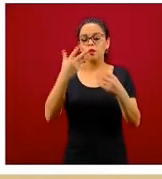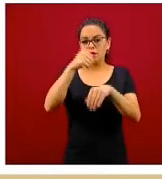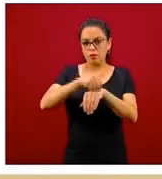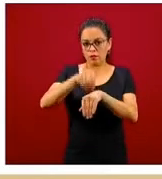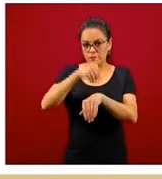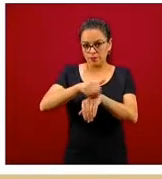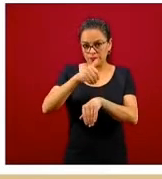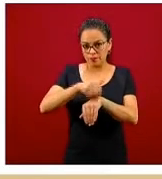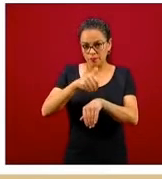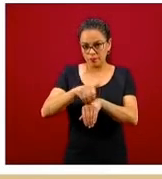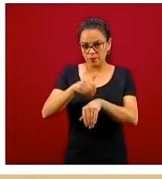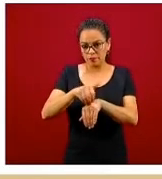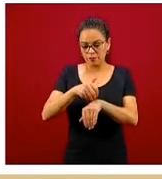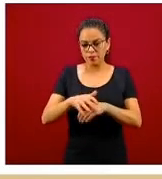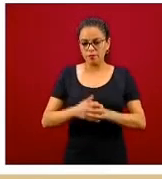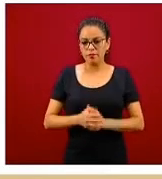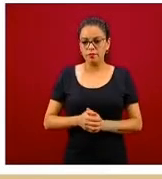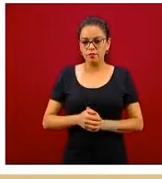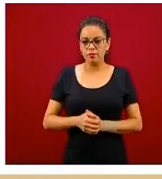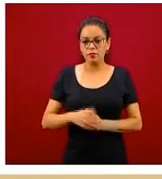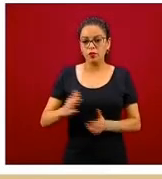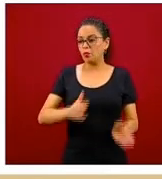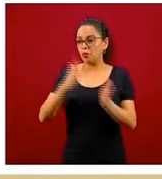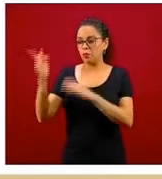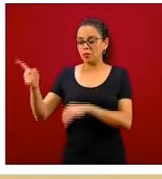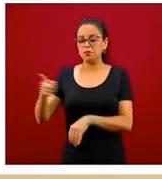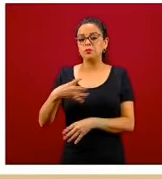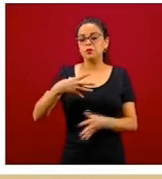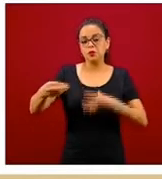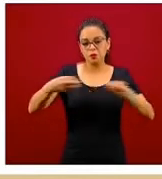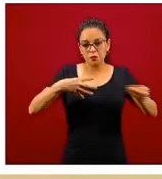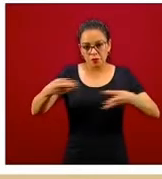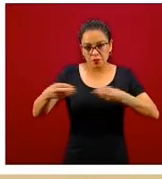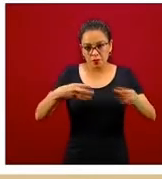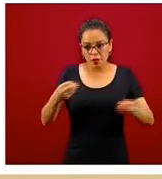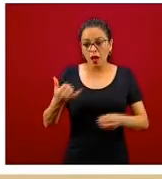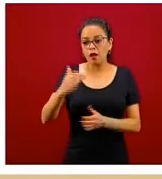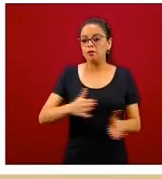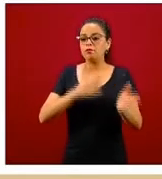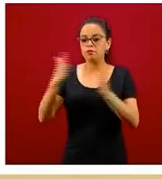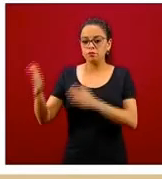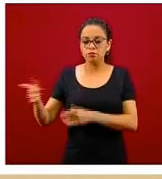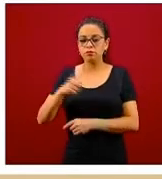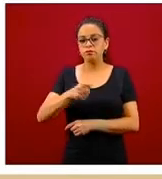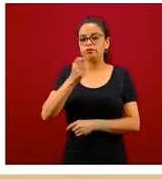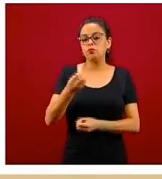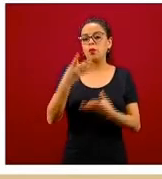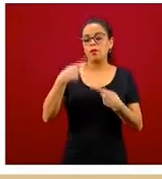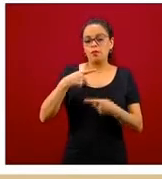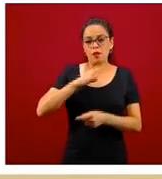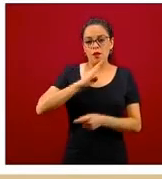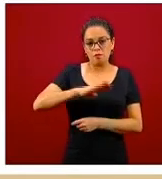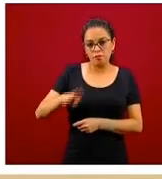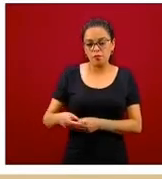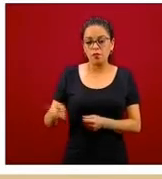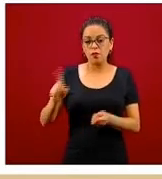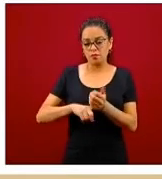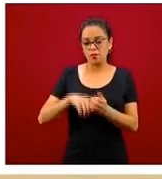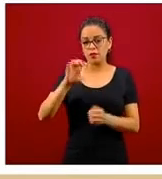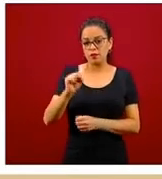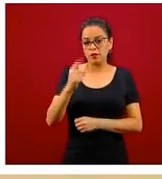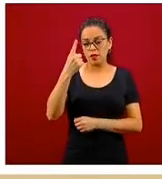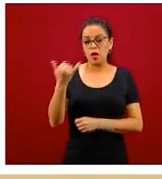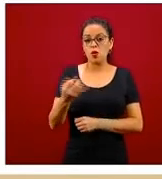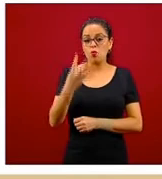Here we can see the number of cases. We see contagion on one side and deaths on the